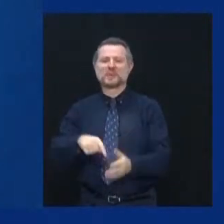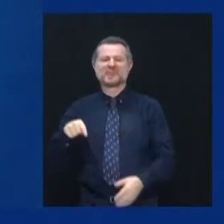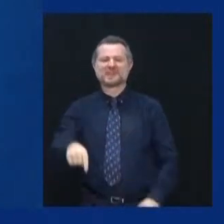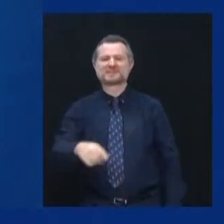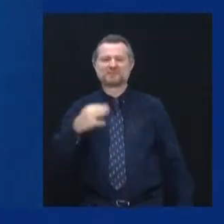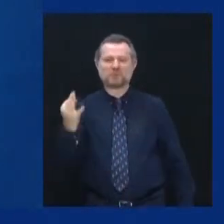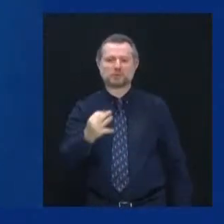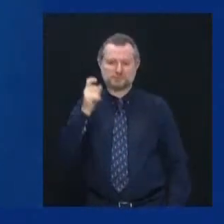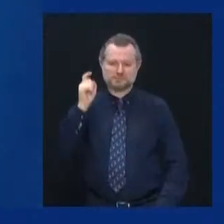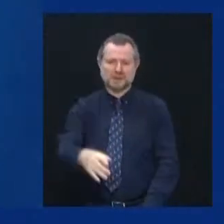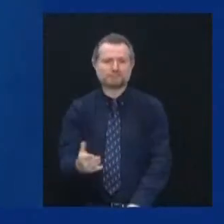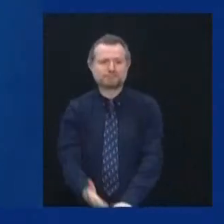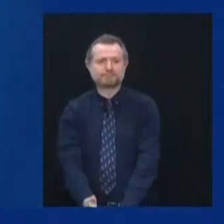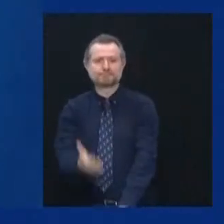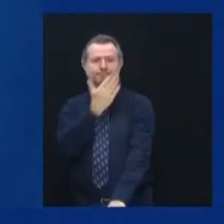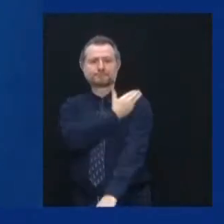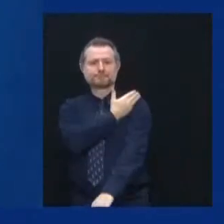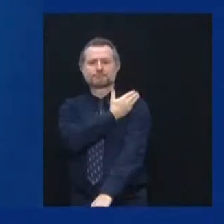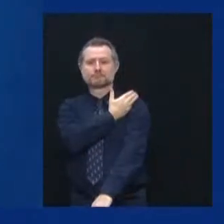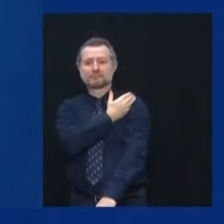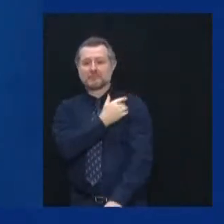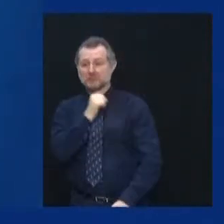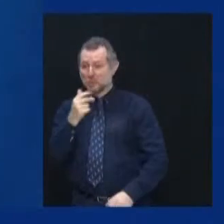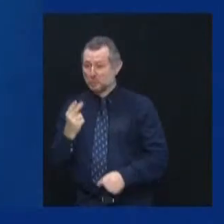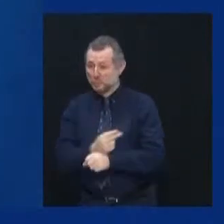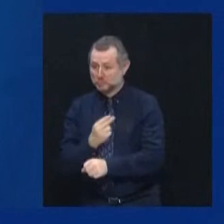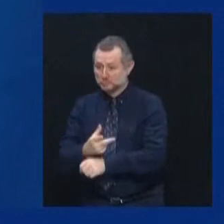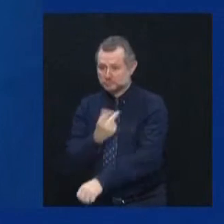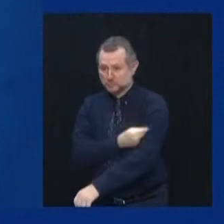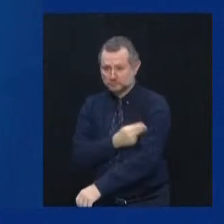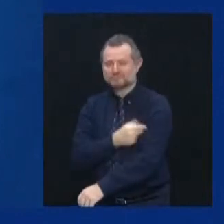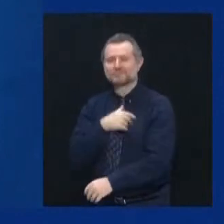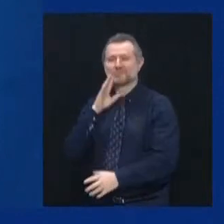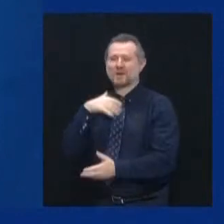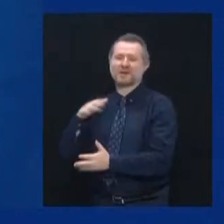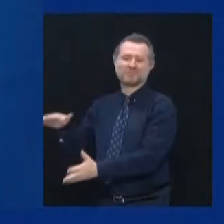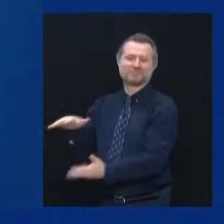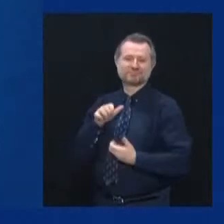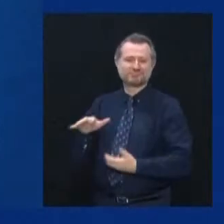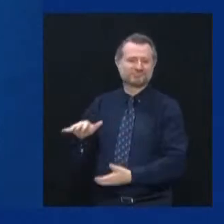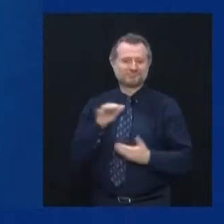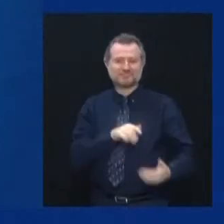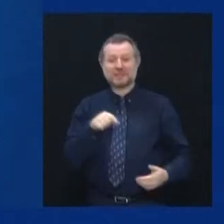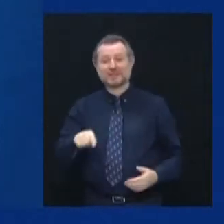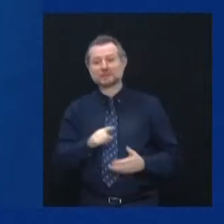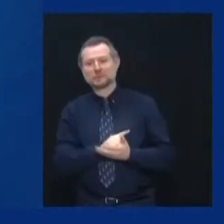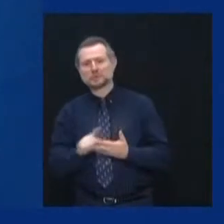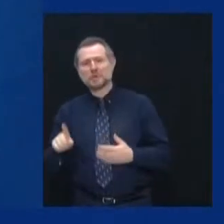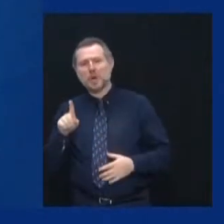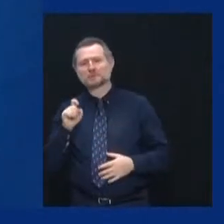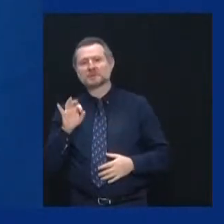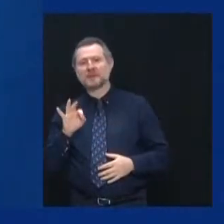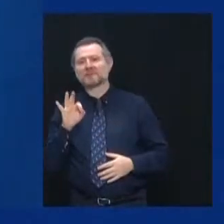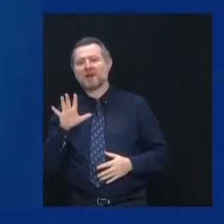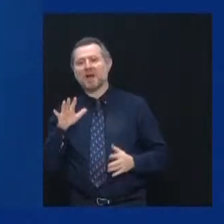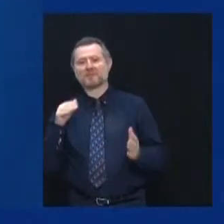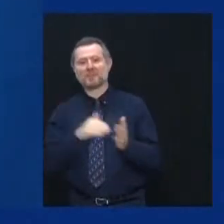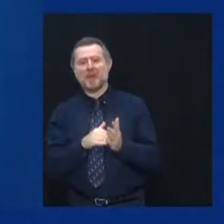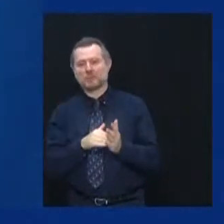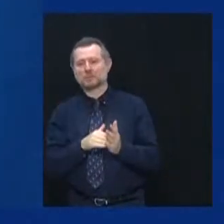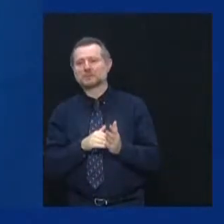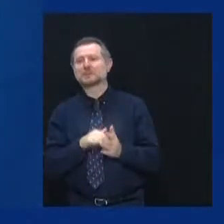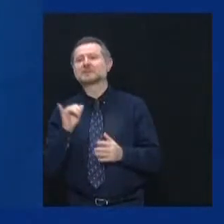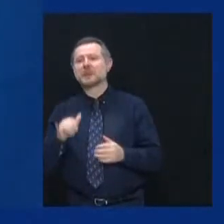up, use it or lose it. This week, they did 195,000, which is more than they've ever